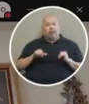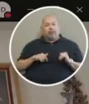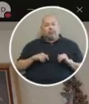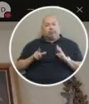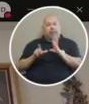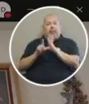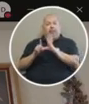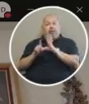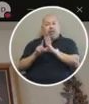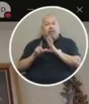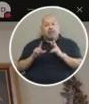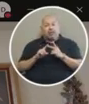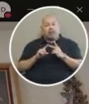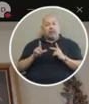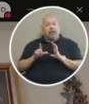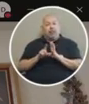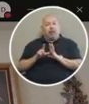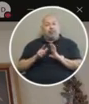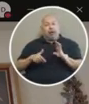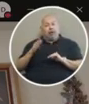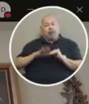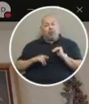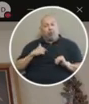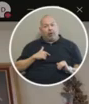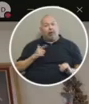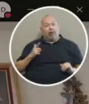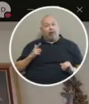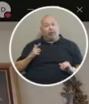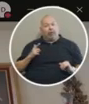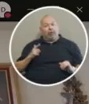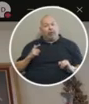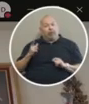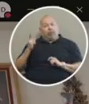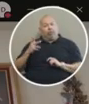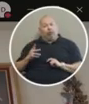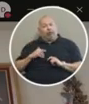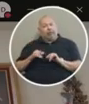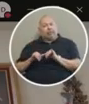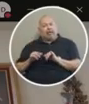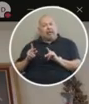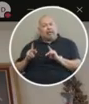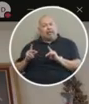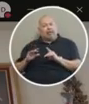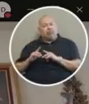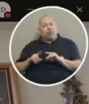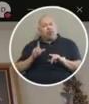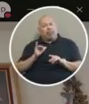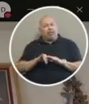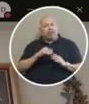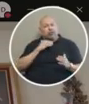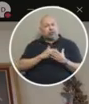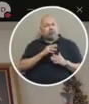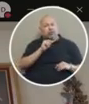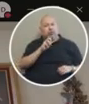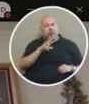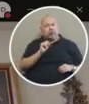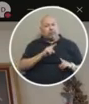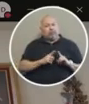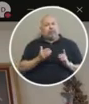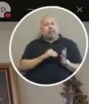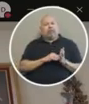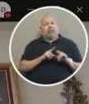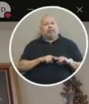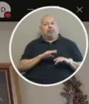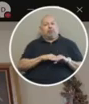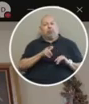Lubbock. And Lubbock's higher than we are, and they're the third our size in terms of our city population. So that's good news. But again, it just depends